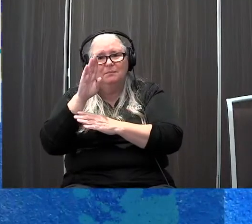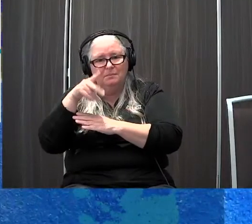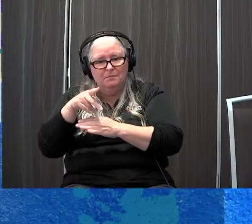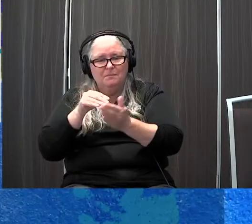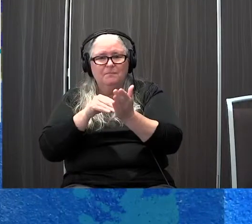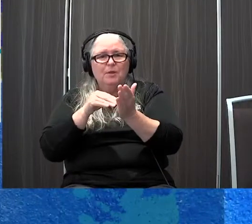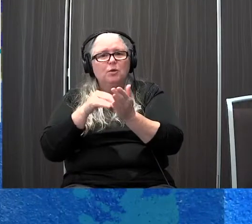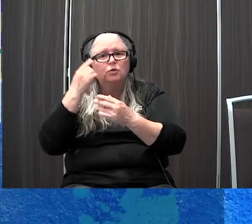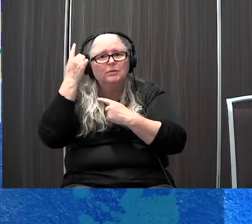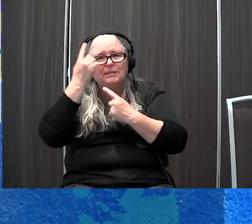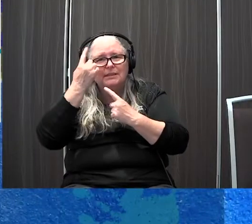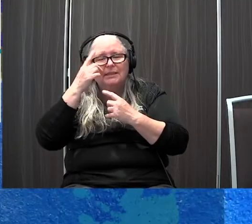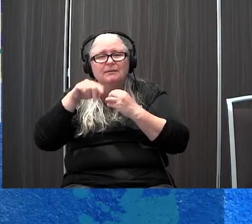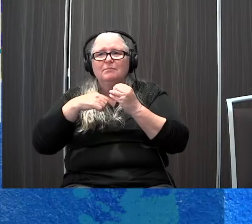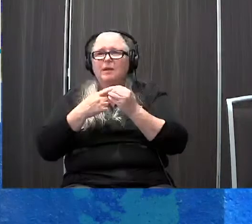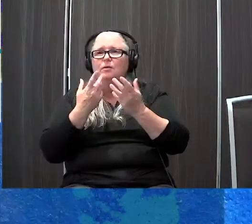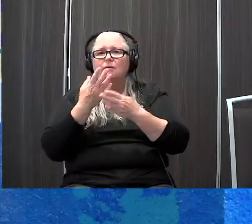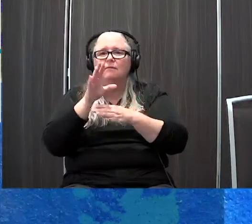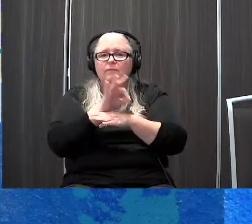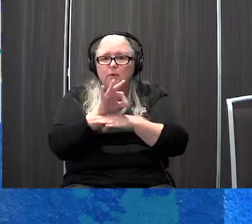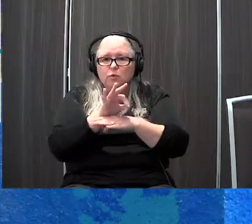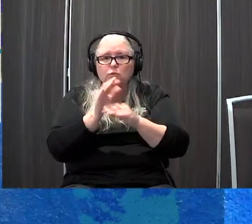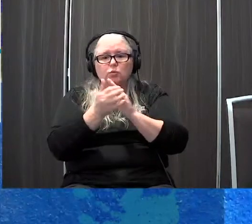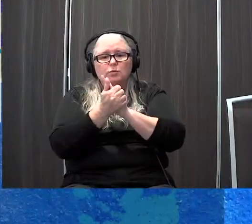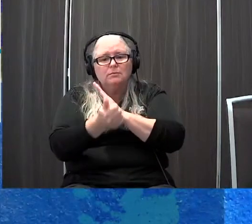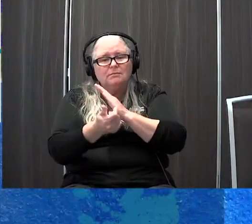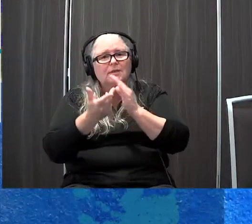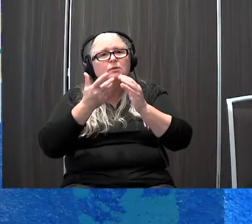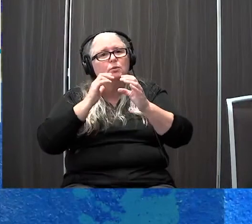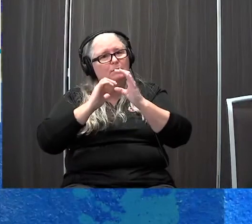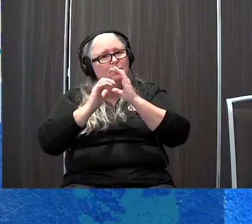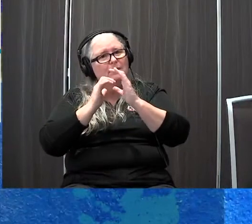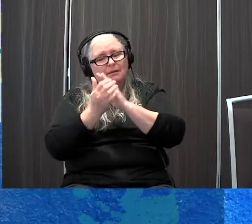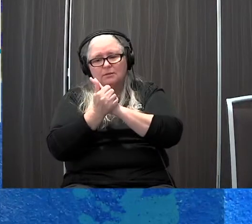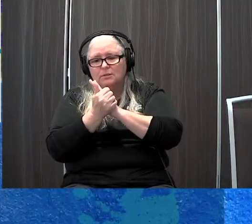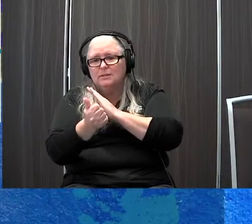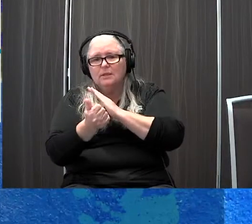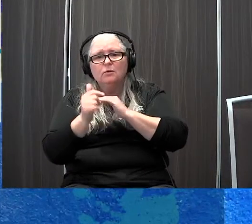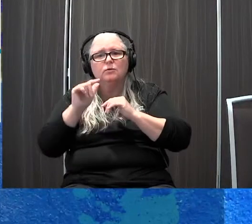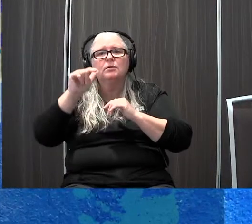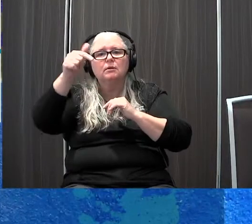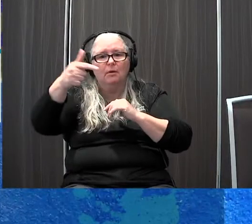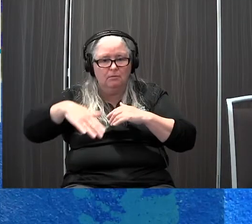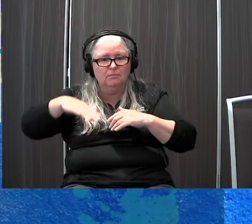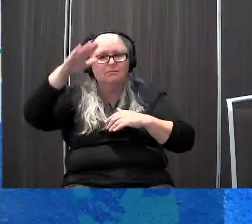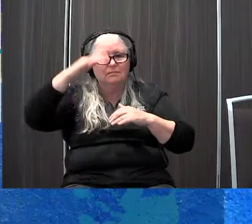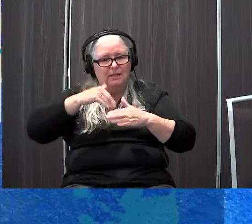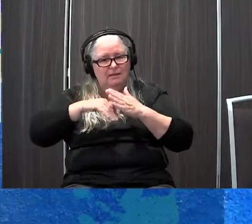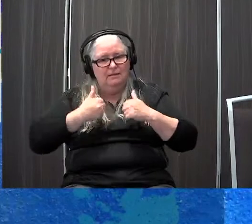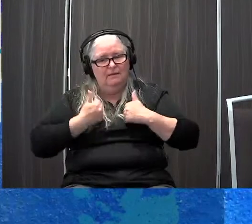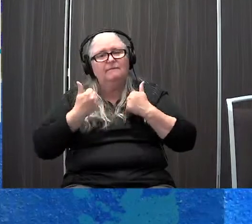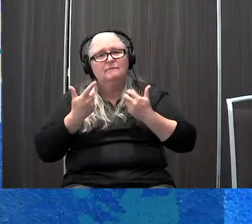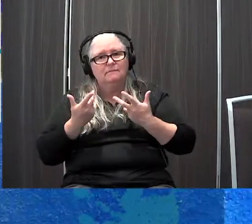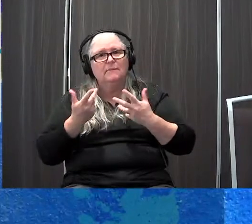think a lot about functional skills, communication skills, and that more long-term view. And